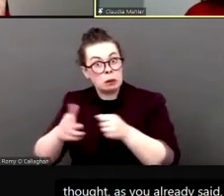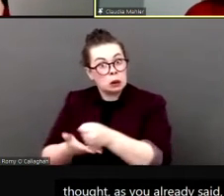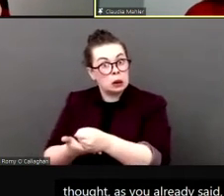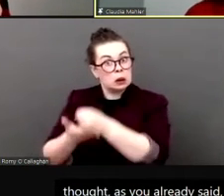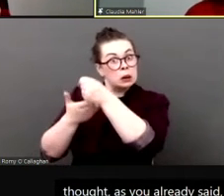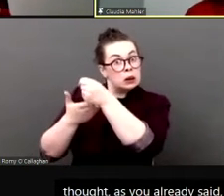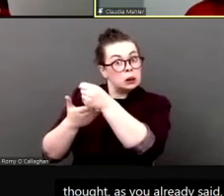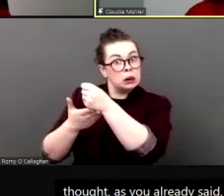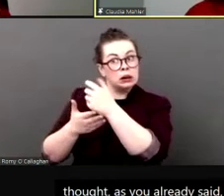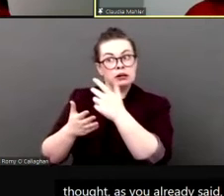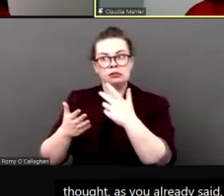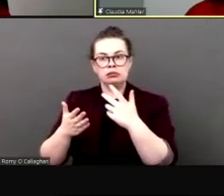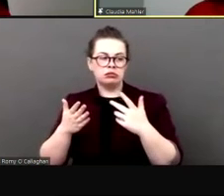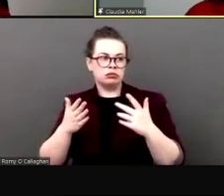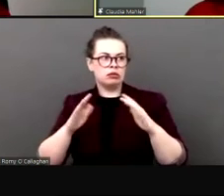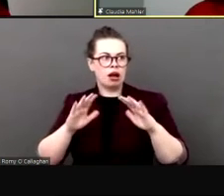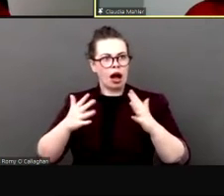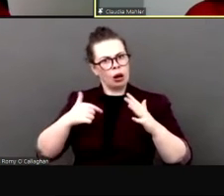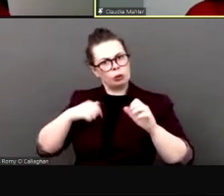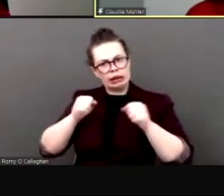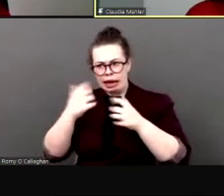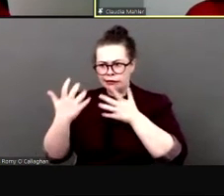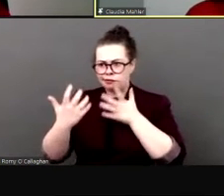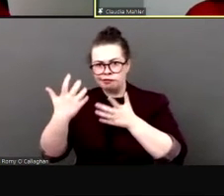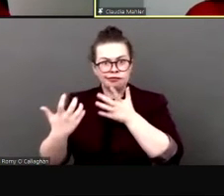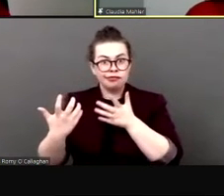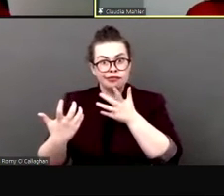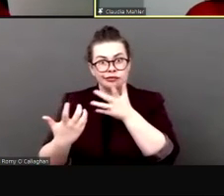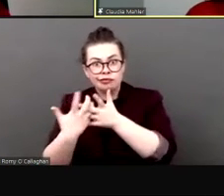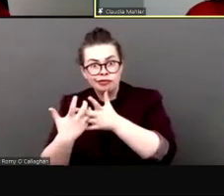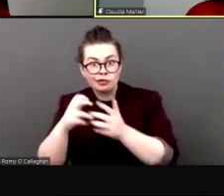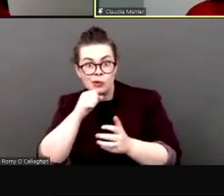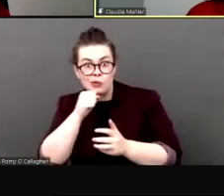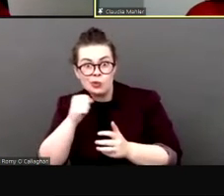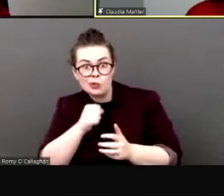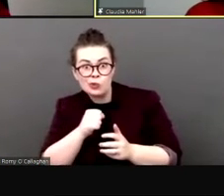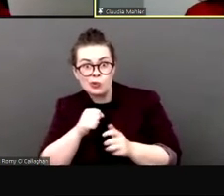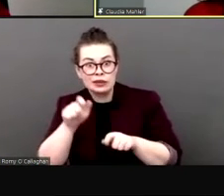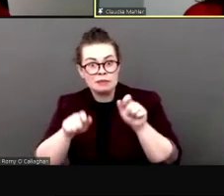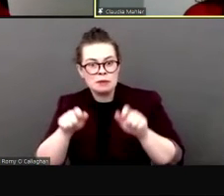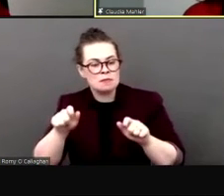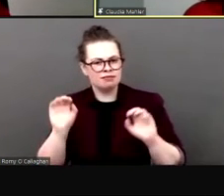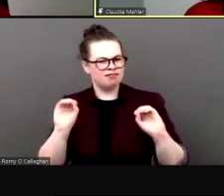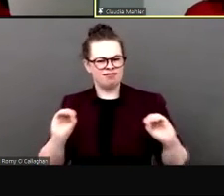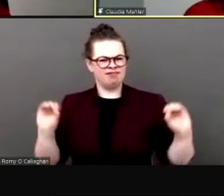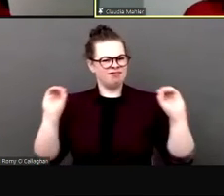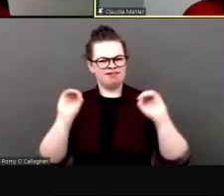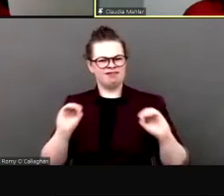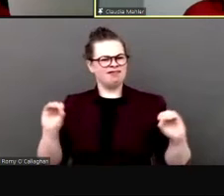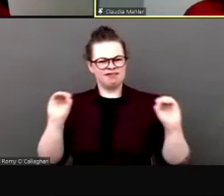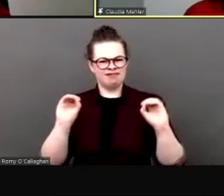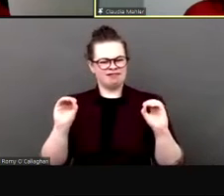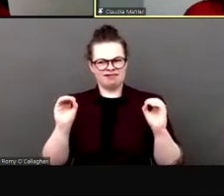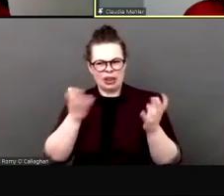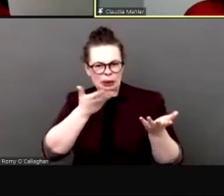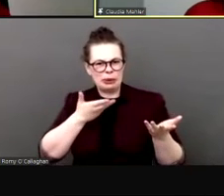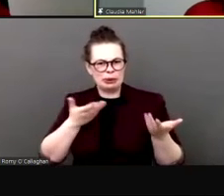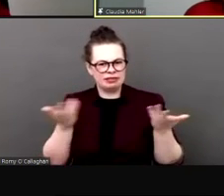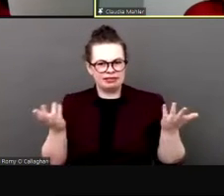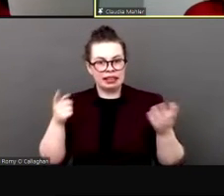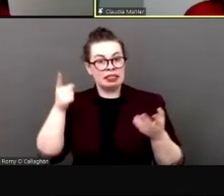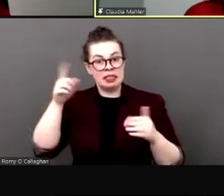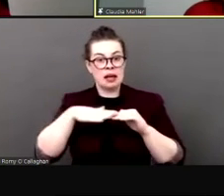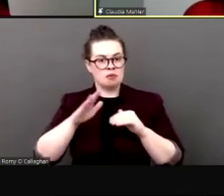their own ideas spelled out, if this is just a problem. And I fully remember that this was one of